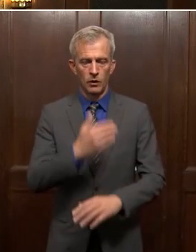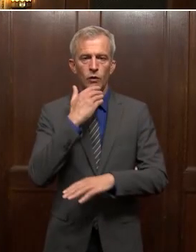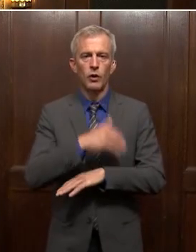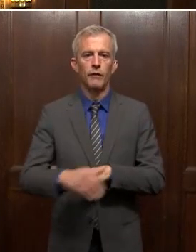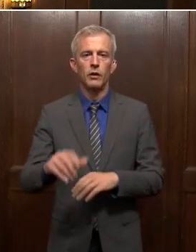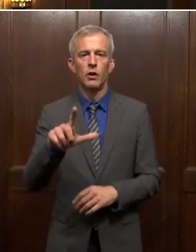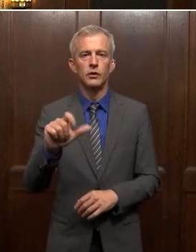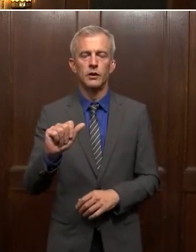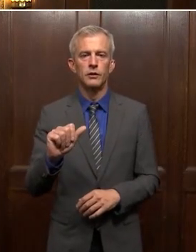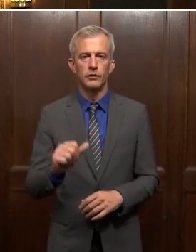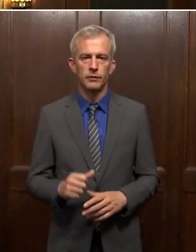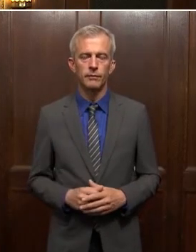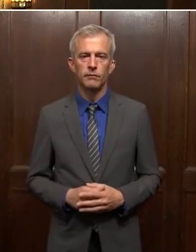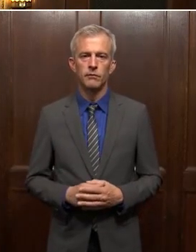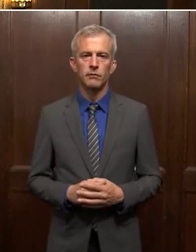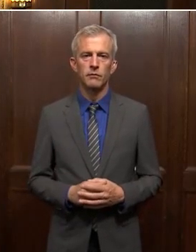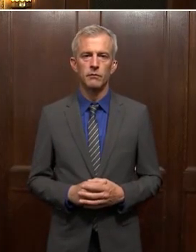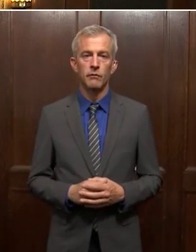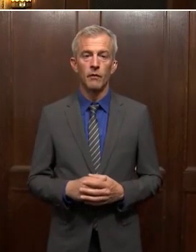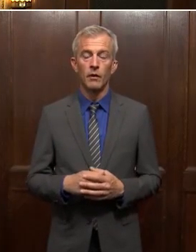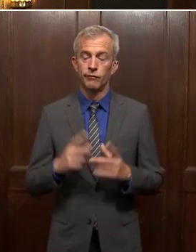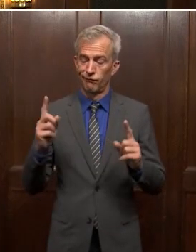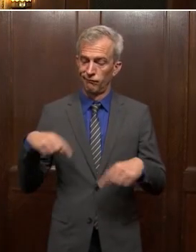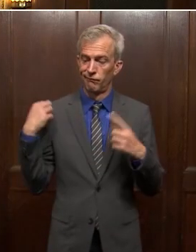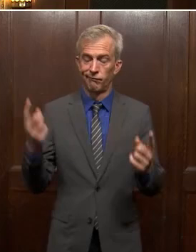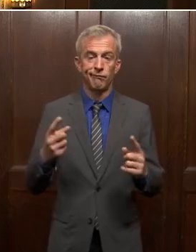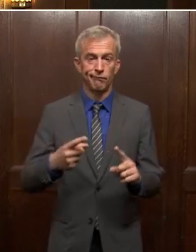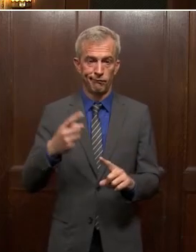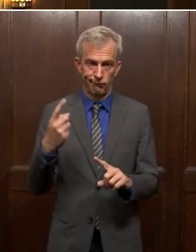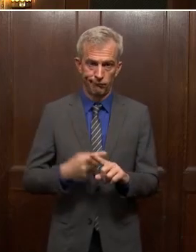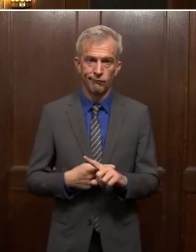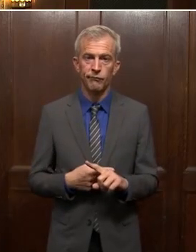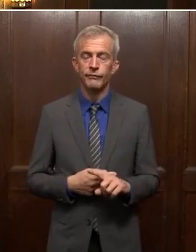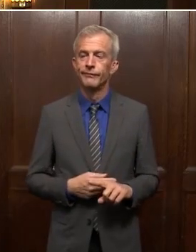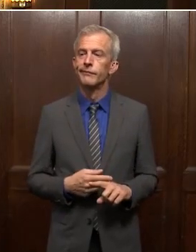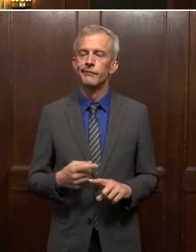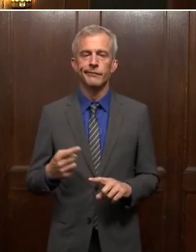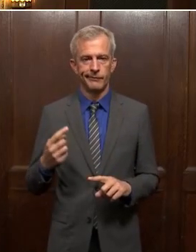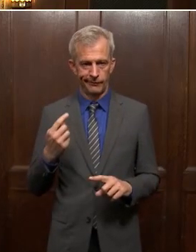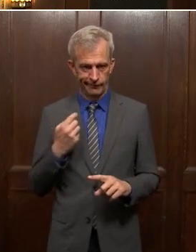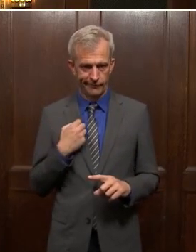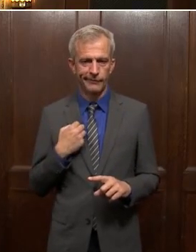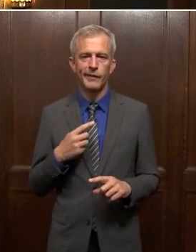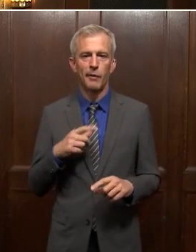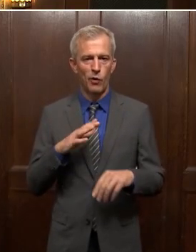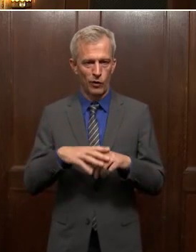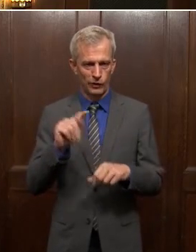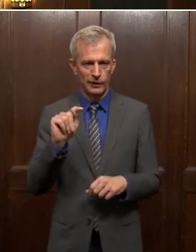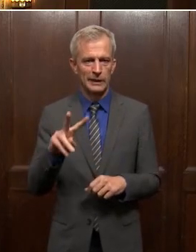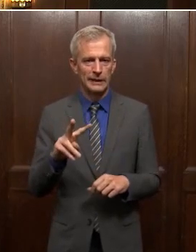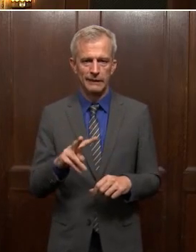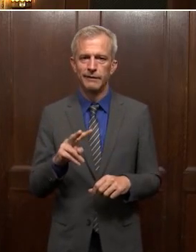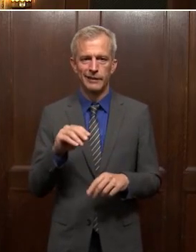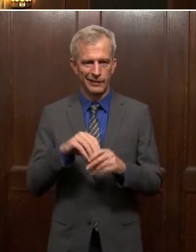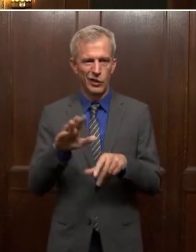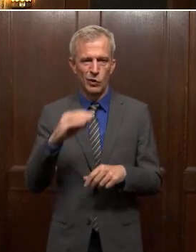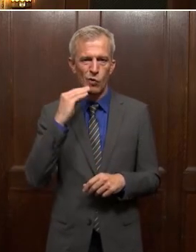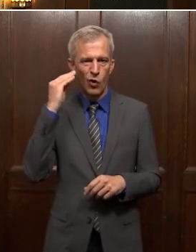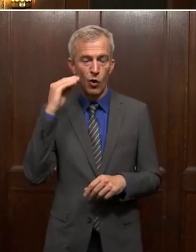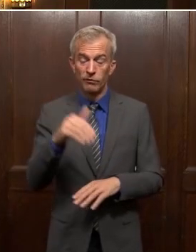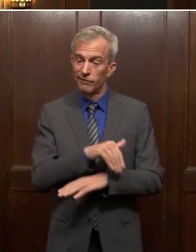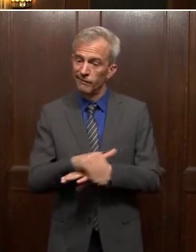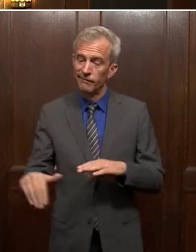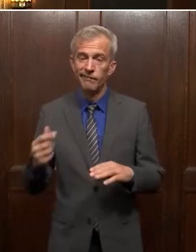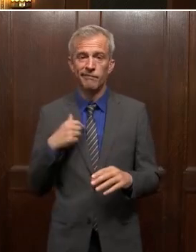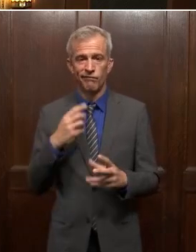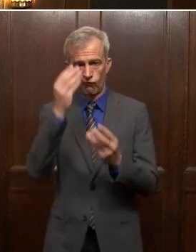Good evening, Los Angeles. For more than a month now, you've had me inside your homes, as each night I've updated you on the